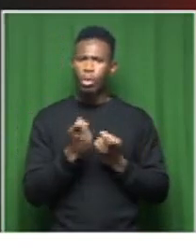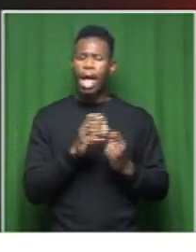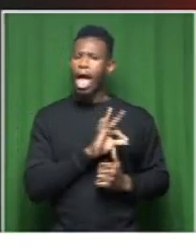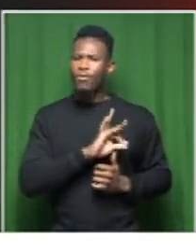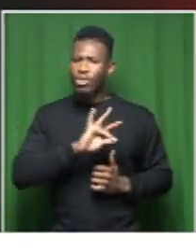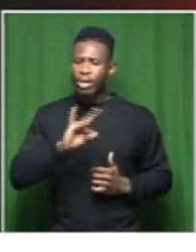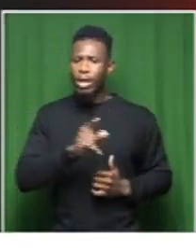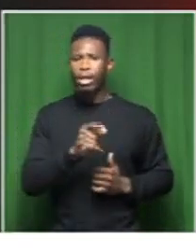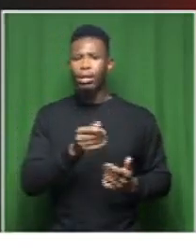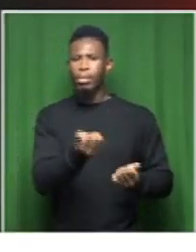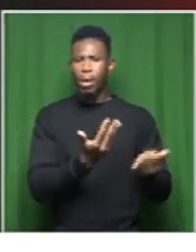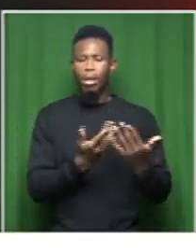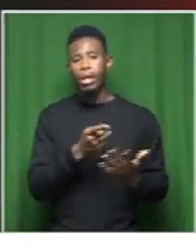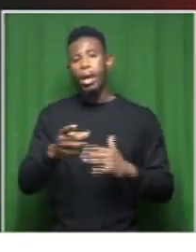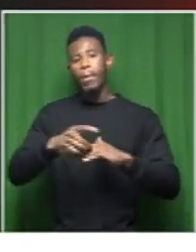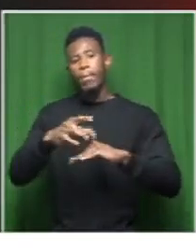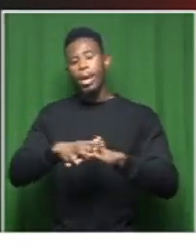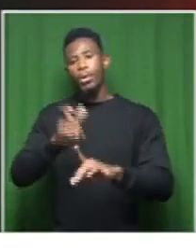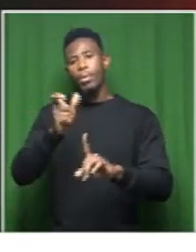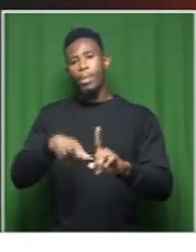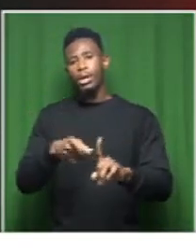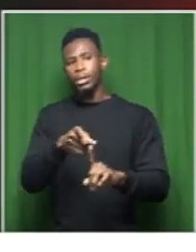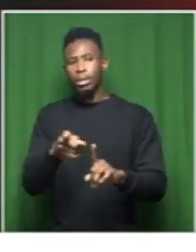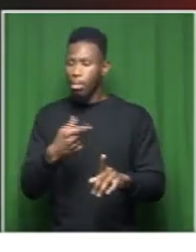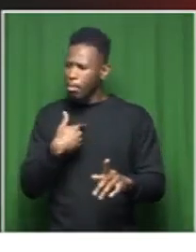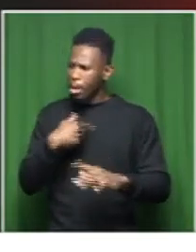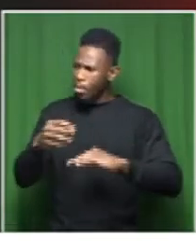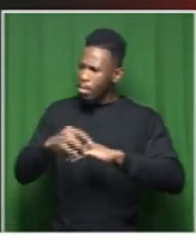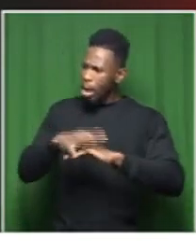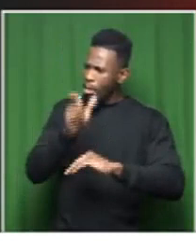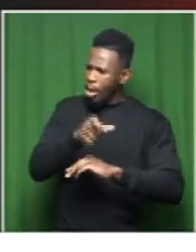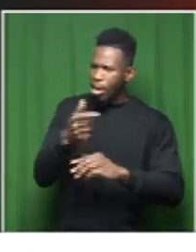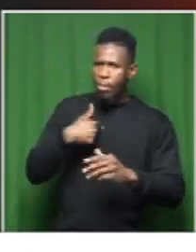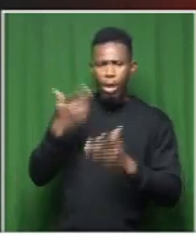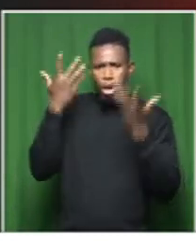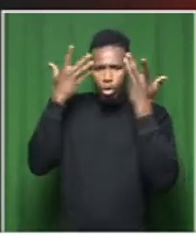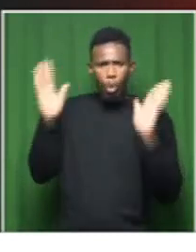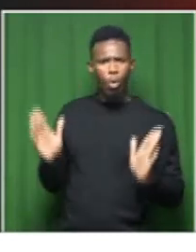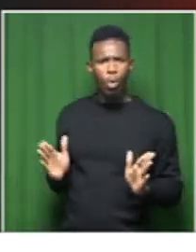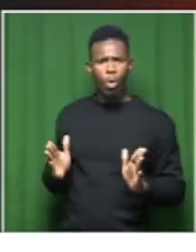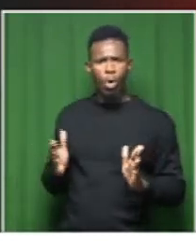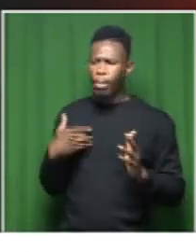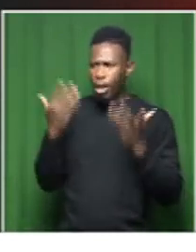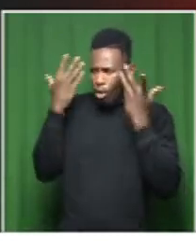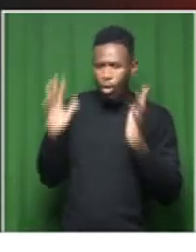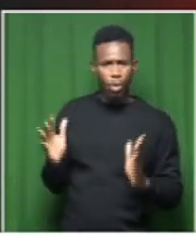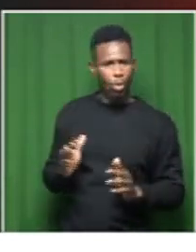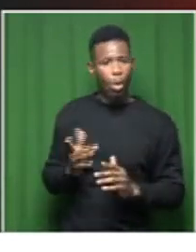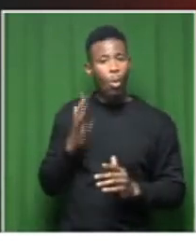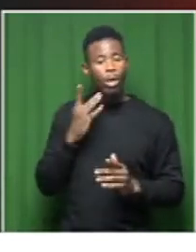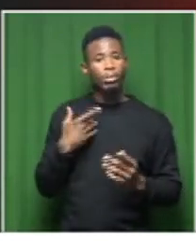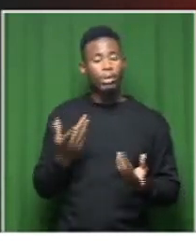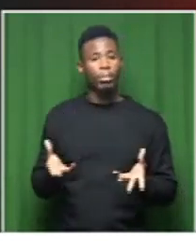every day that I'm married to a person I don't even know. You know, when I came into Home Affairs, there's a